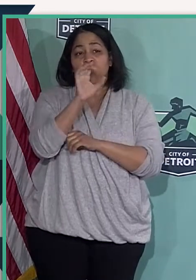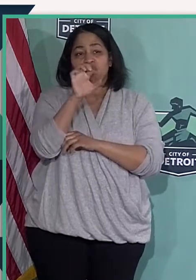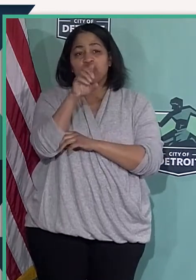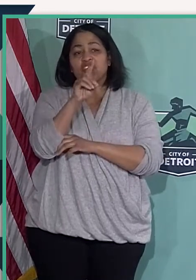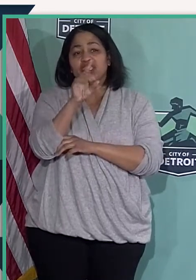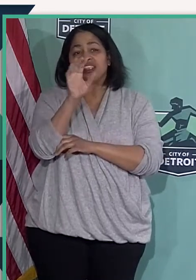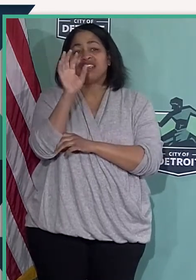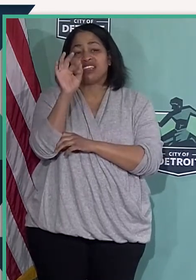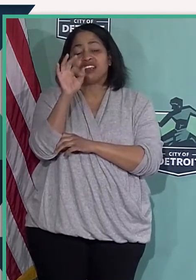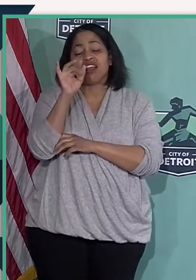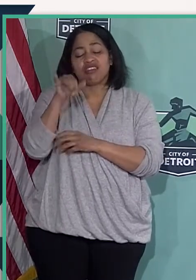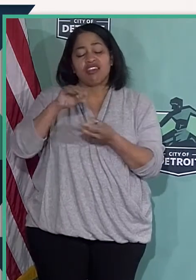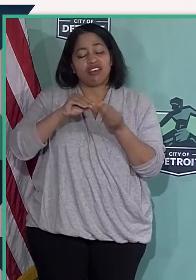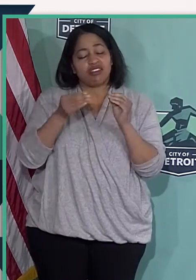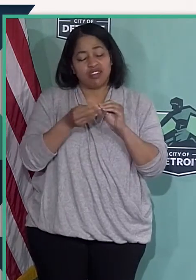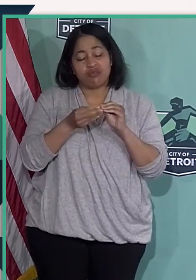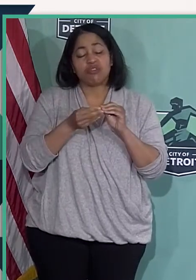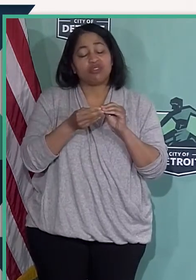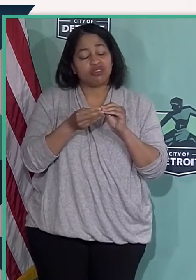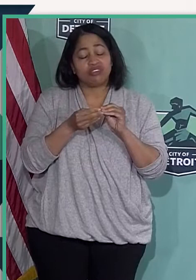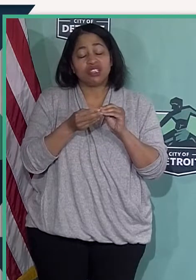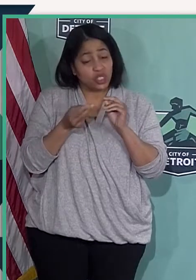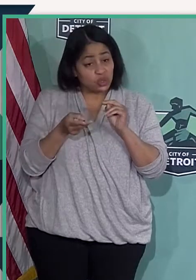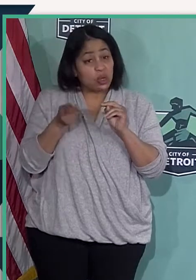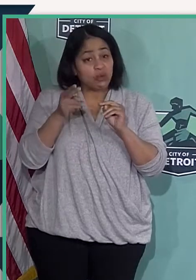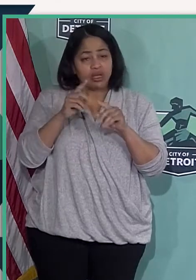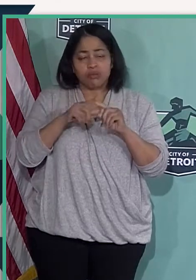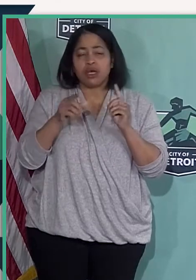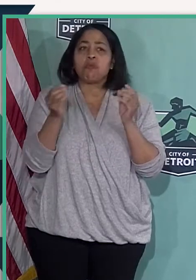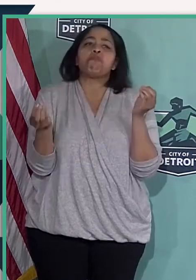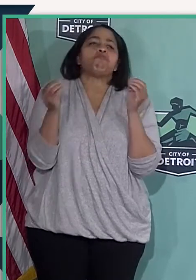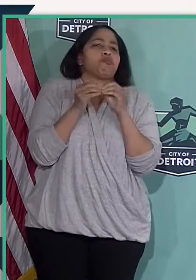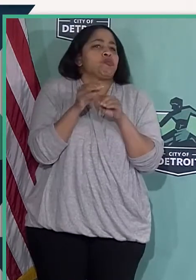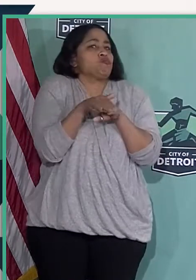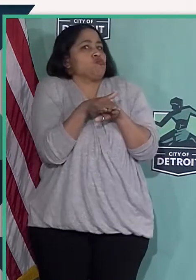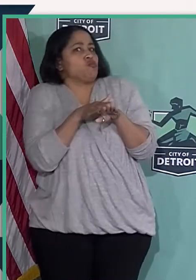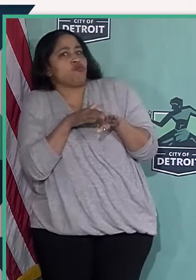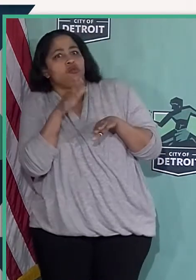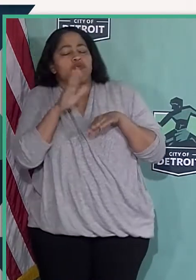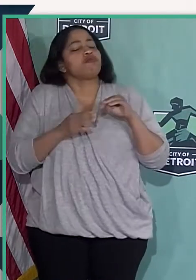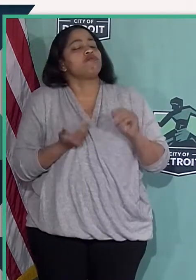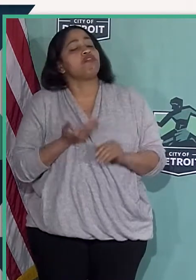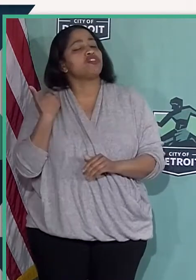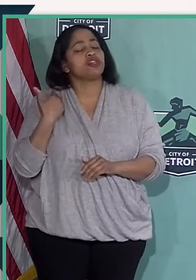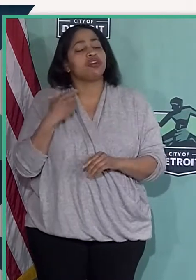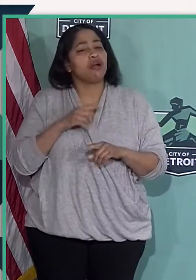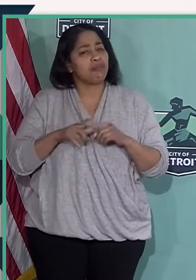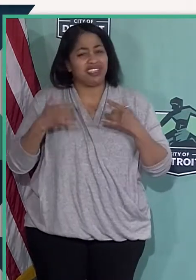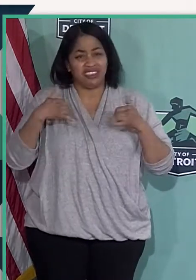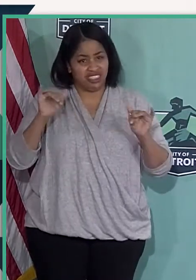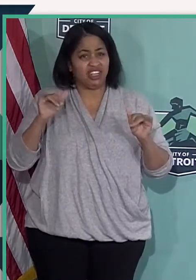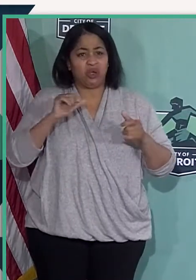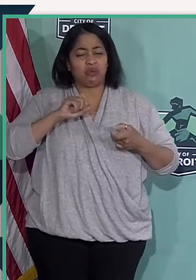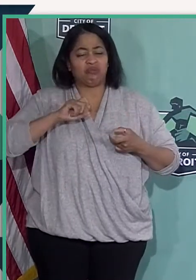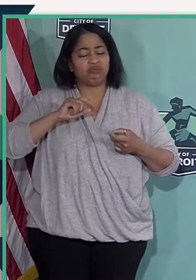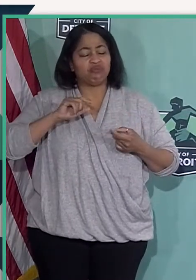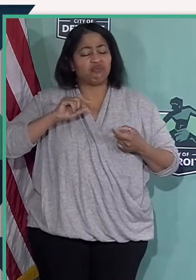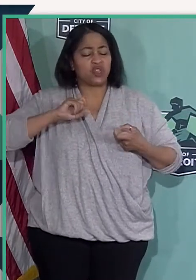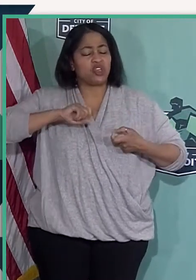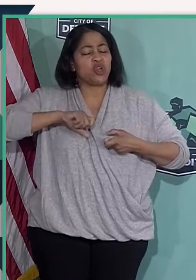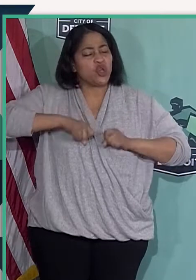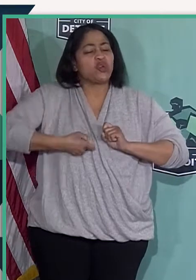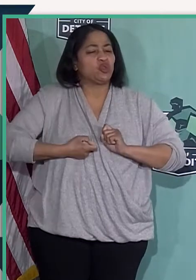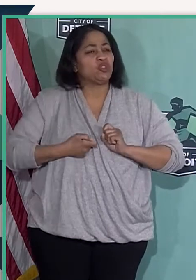is growing much more slowly than it was before, but it is no less painful to the people in